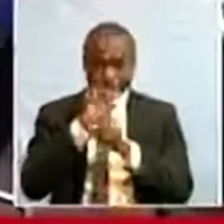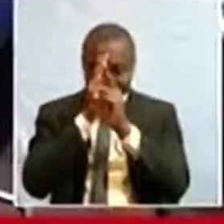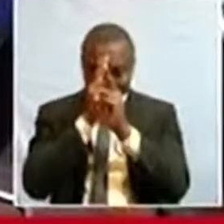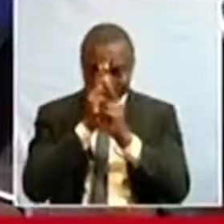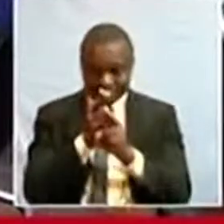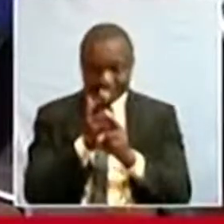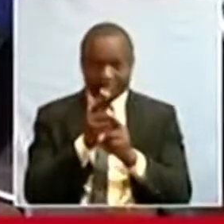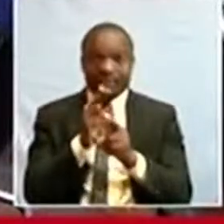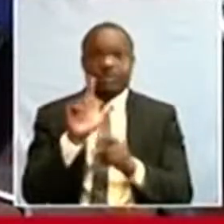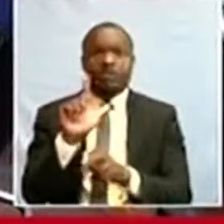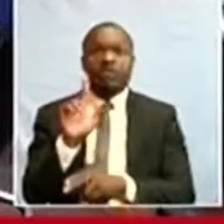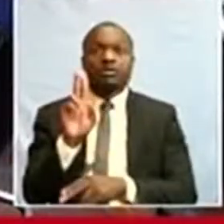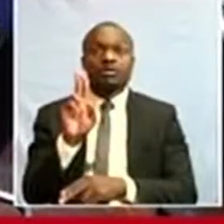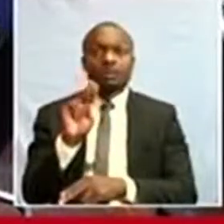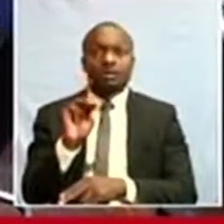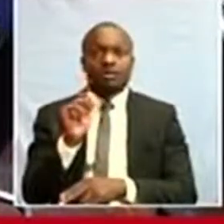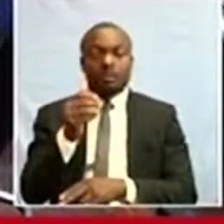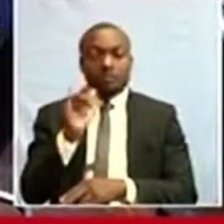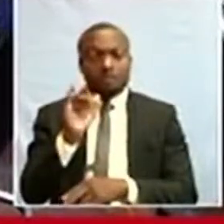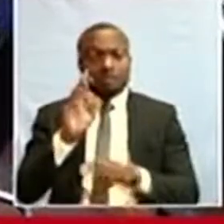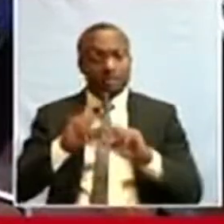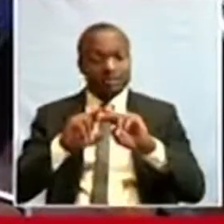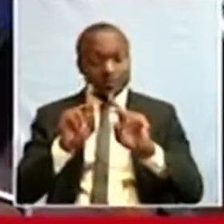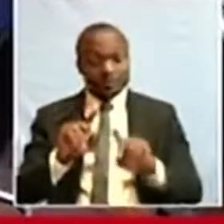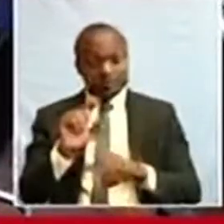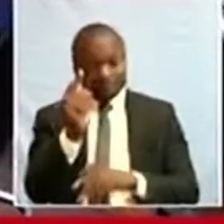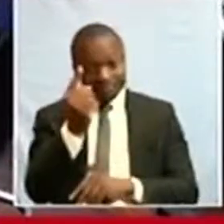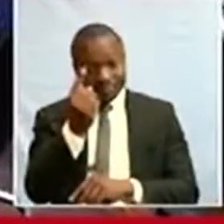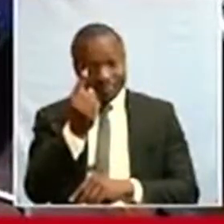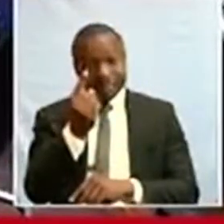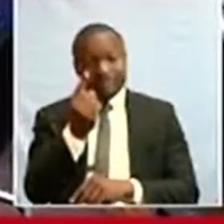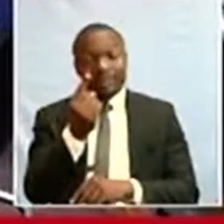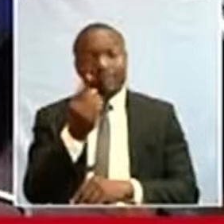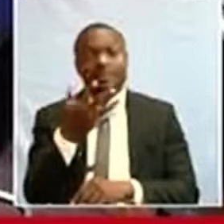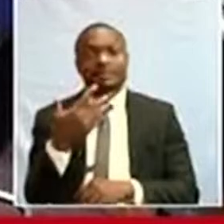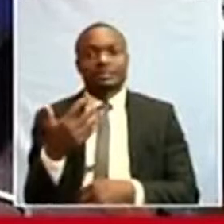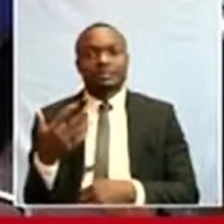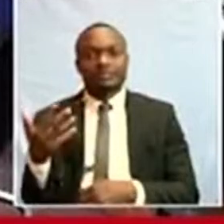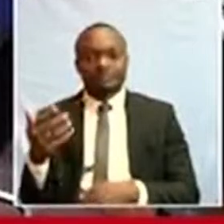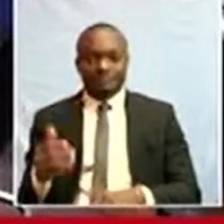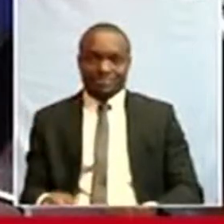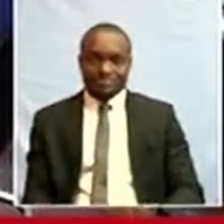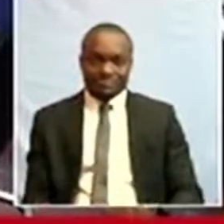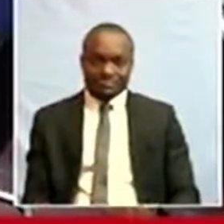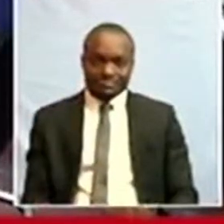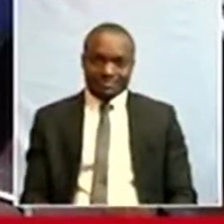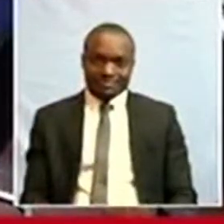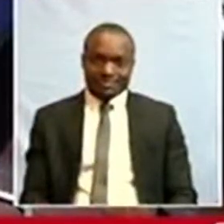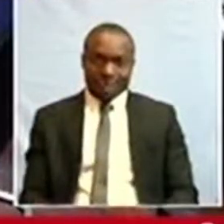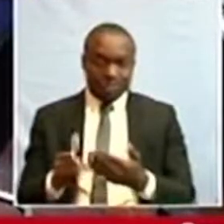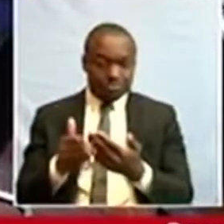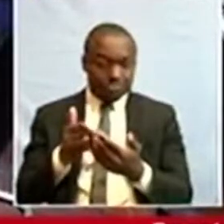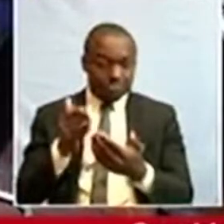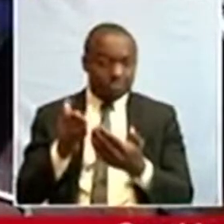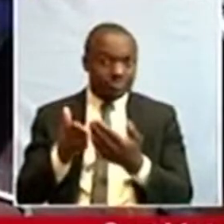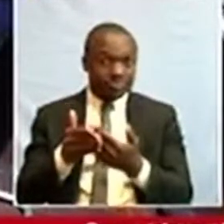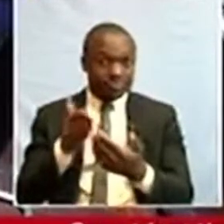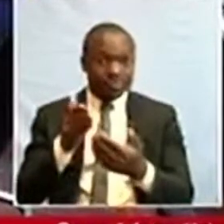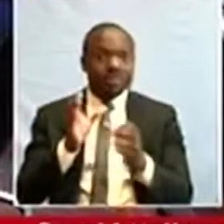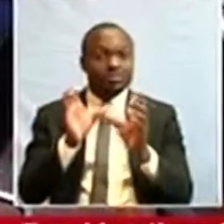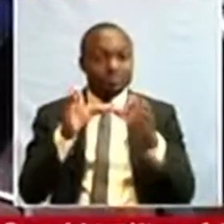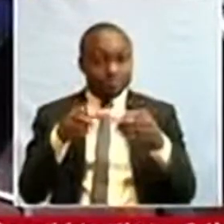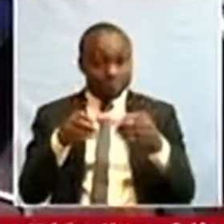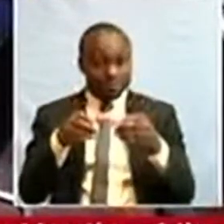Mr. Chairman, in the first place, we we are comforted as a committee that